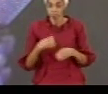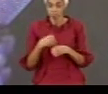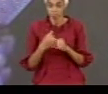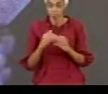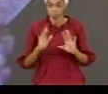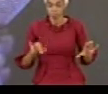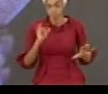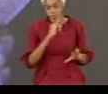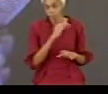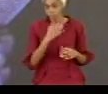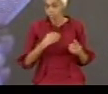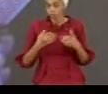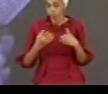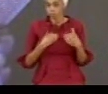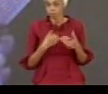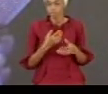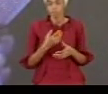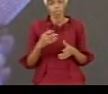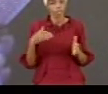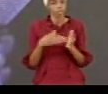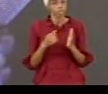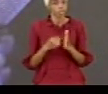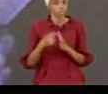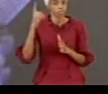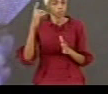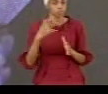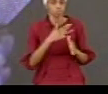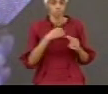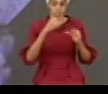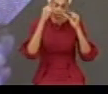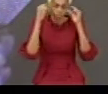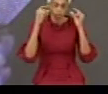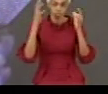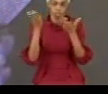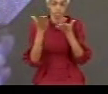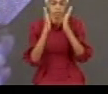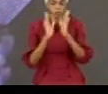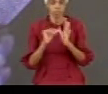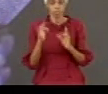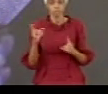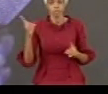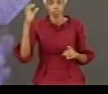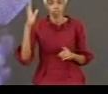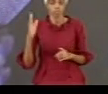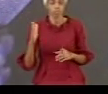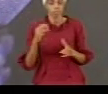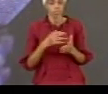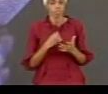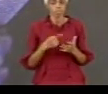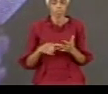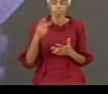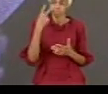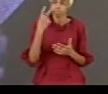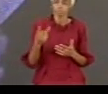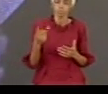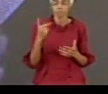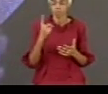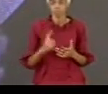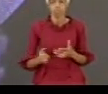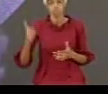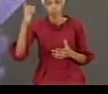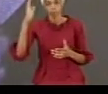against God and against Moses, the servant of God. They witnessed God's manifold